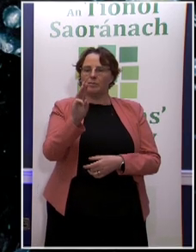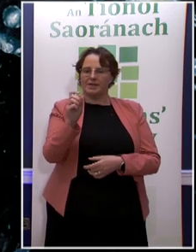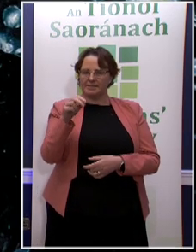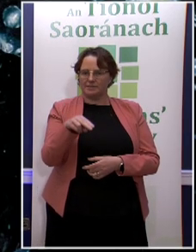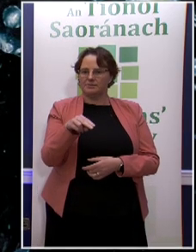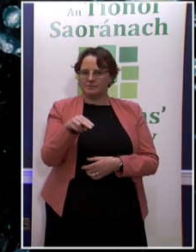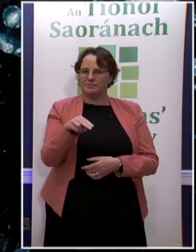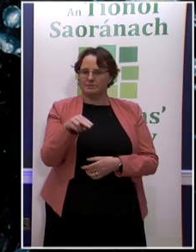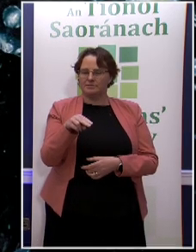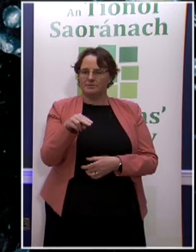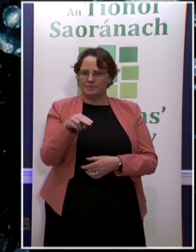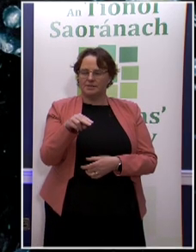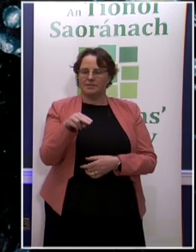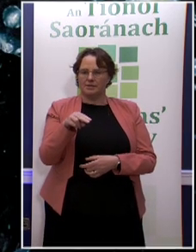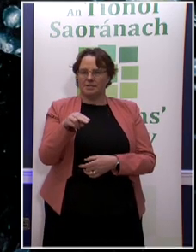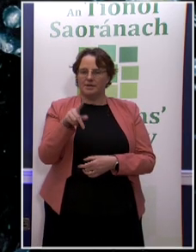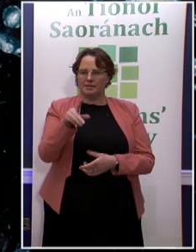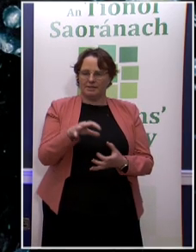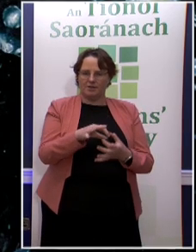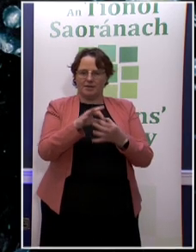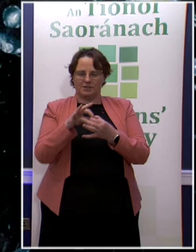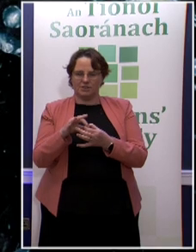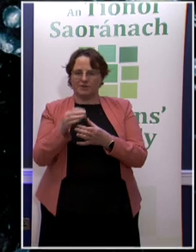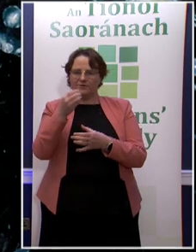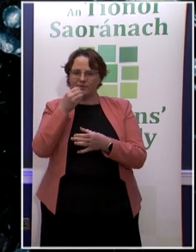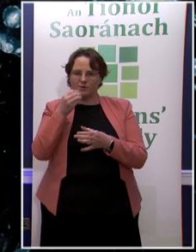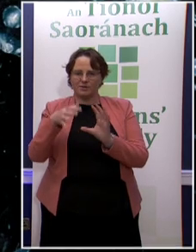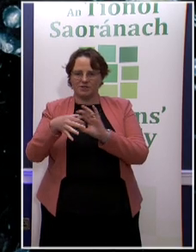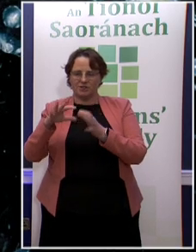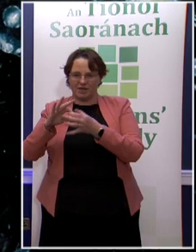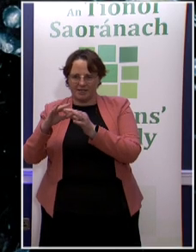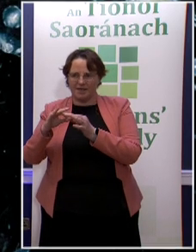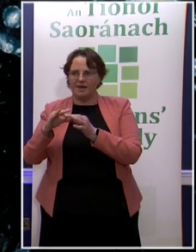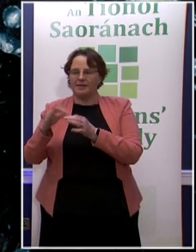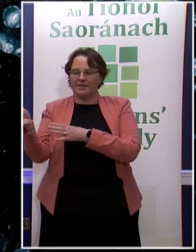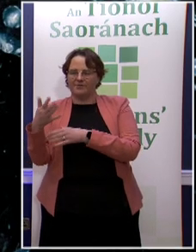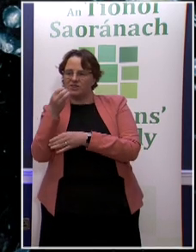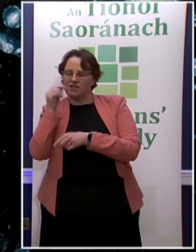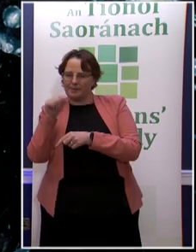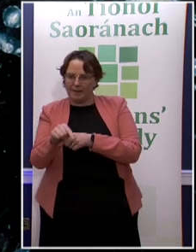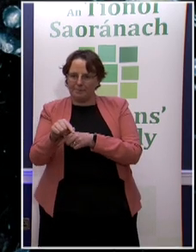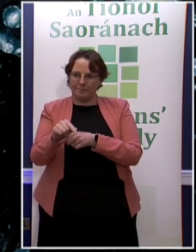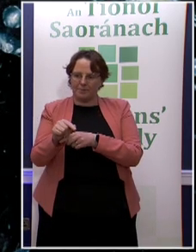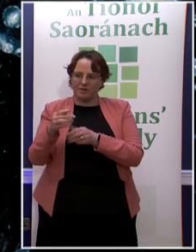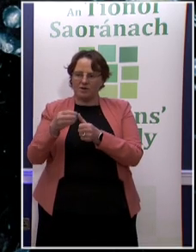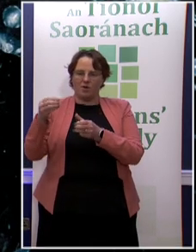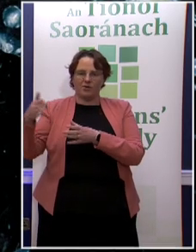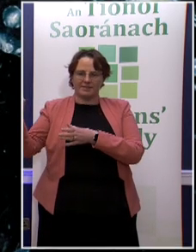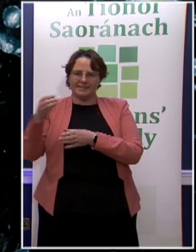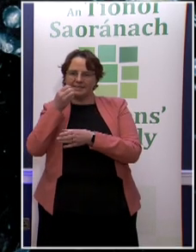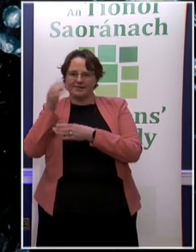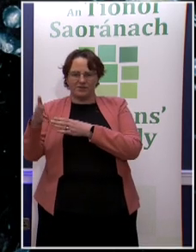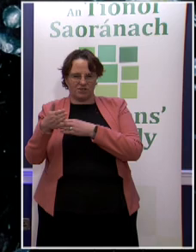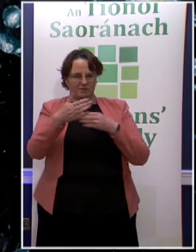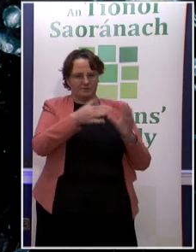which are in turn then the link to the rest of the food chain. So fish and other large animals feed on these zooplankton. When